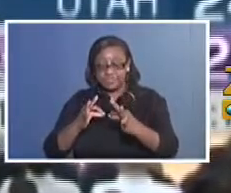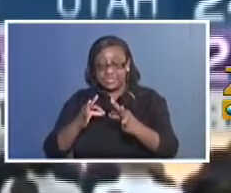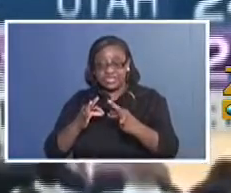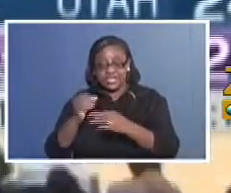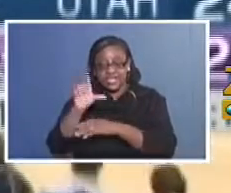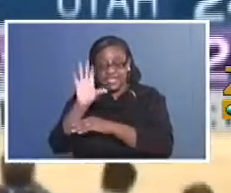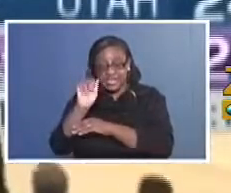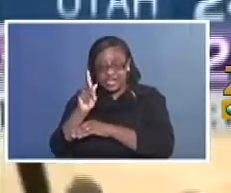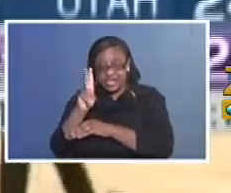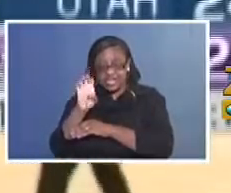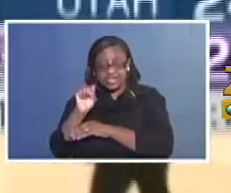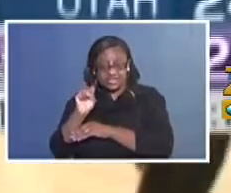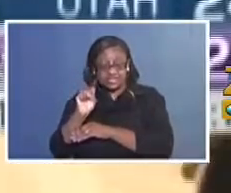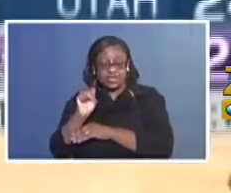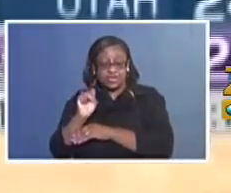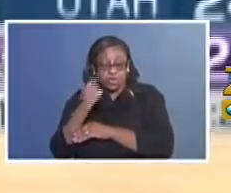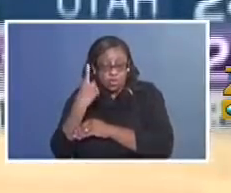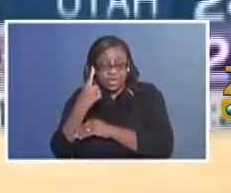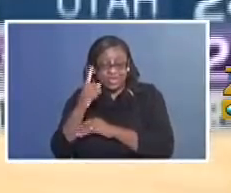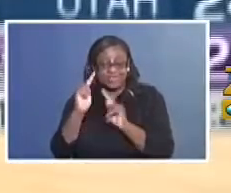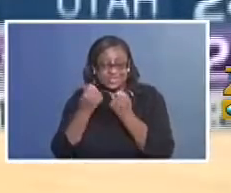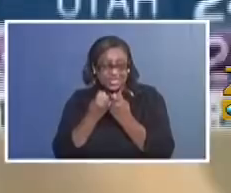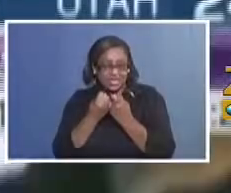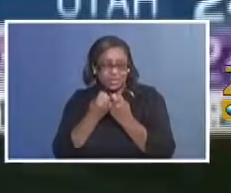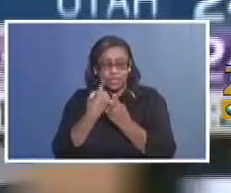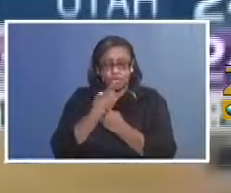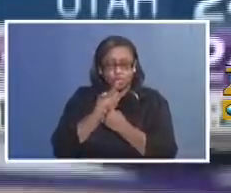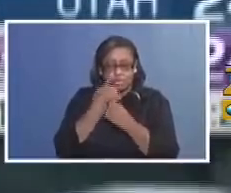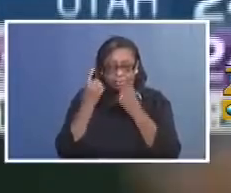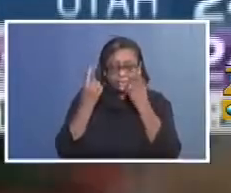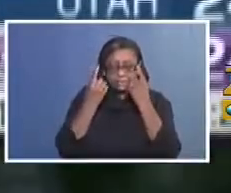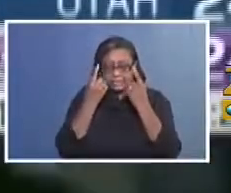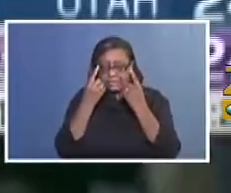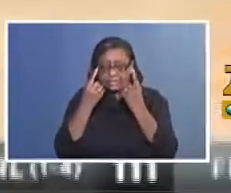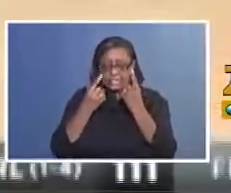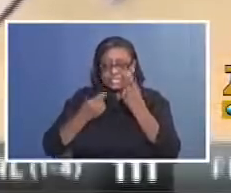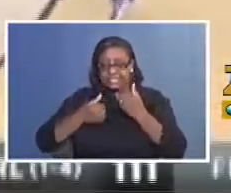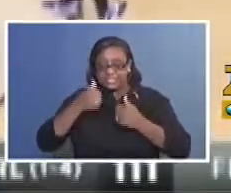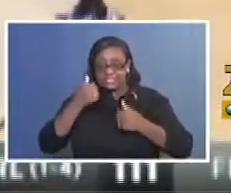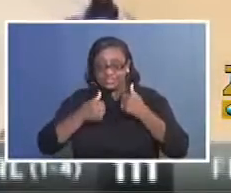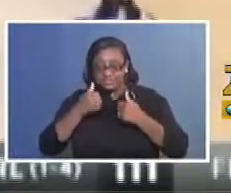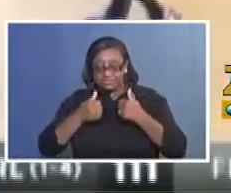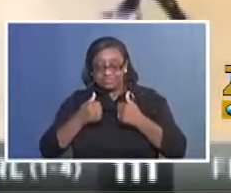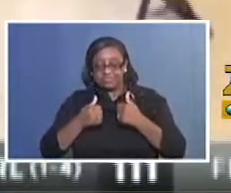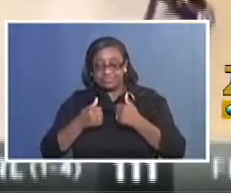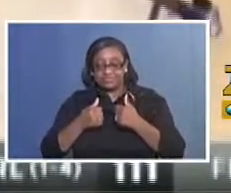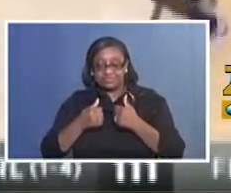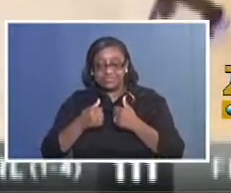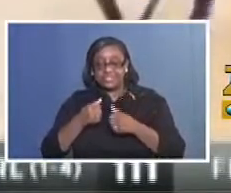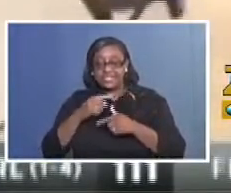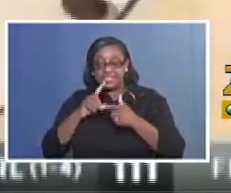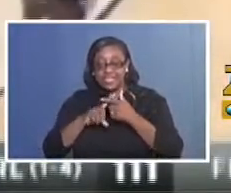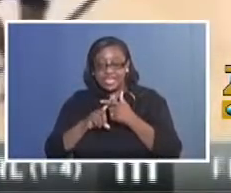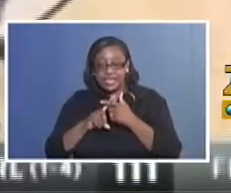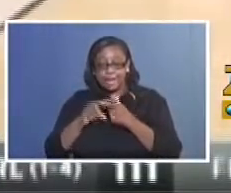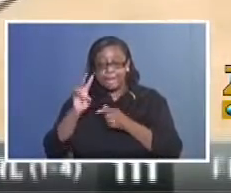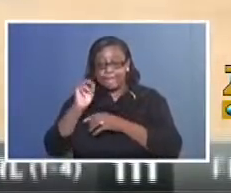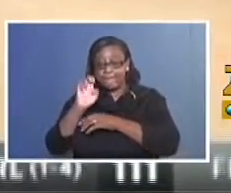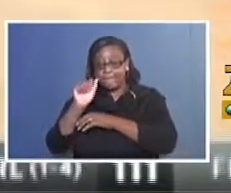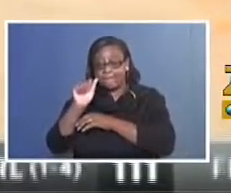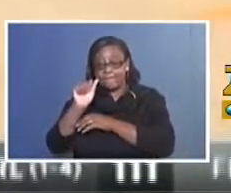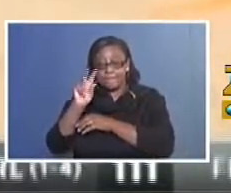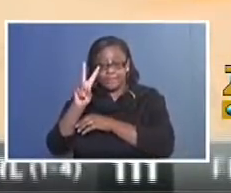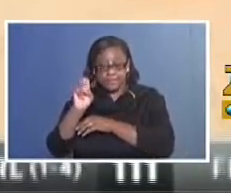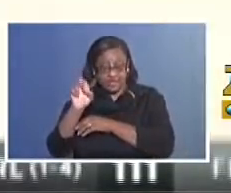are reportedly one of the teams still circling about Hield, along with the Dallas Mavericks. As for Buddy Buckets, he's averaging